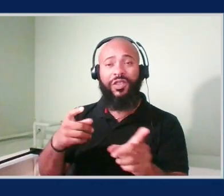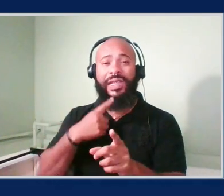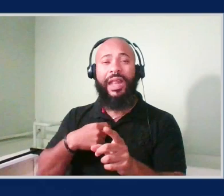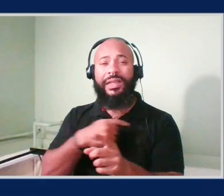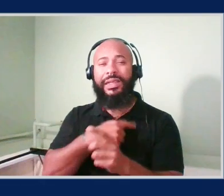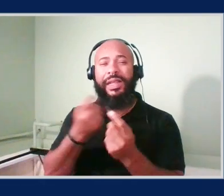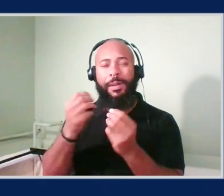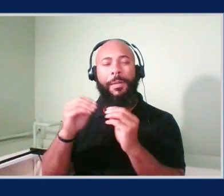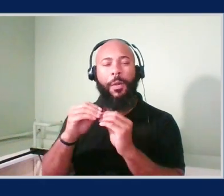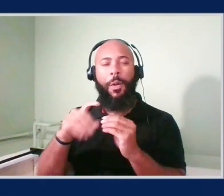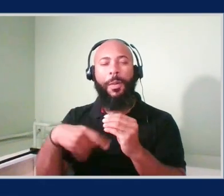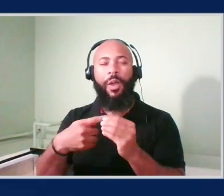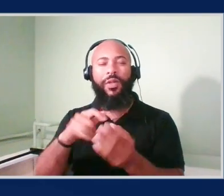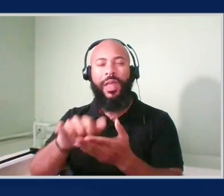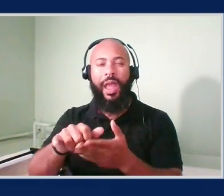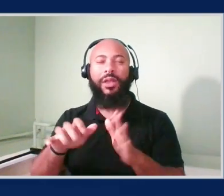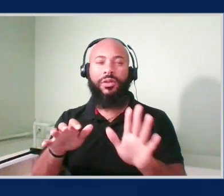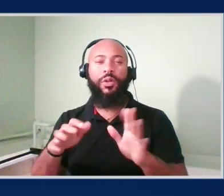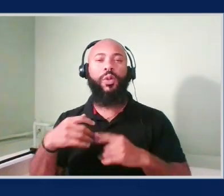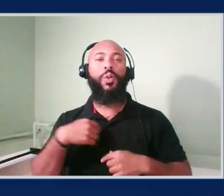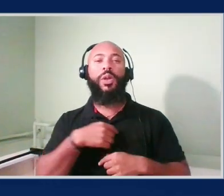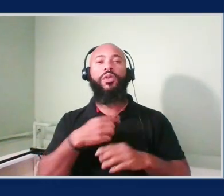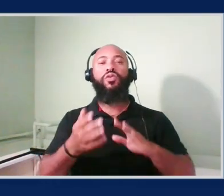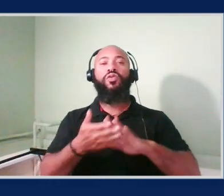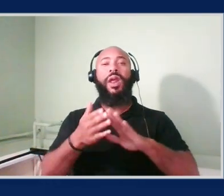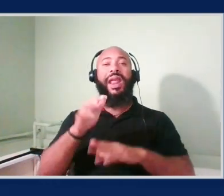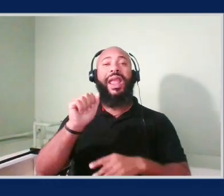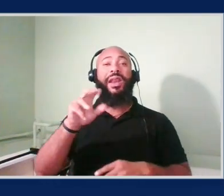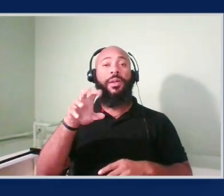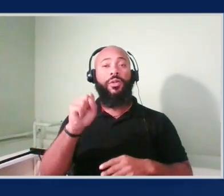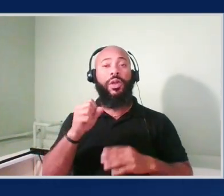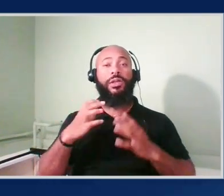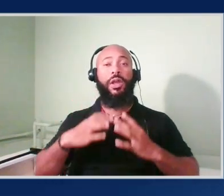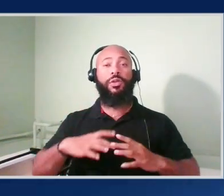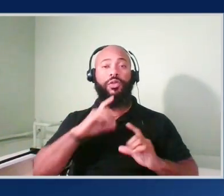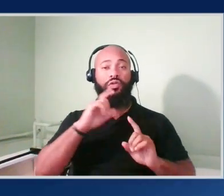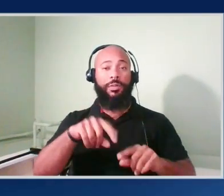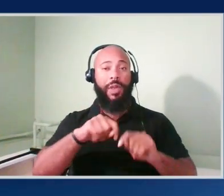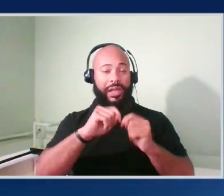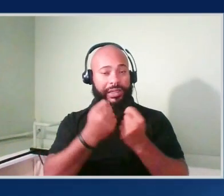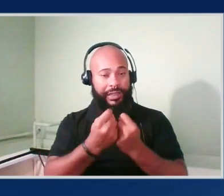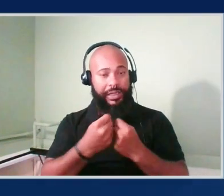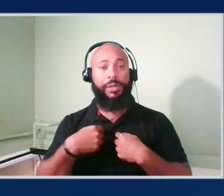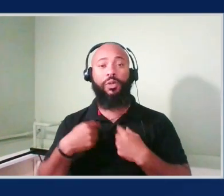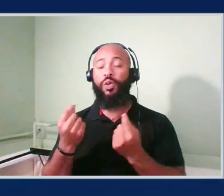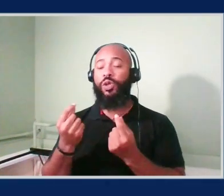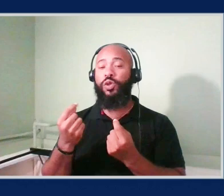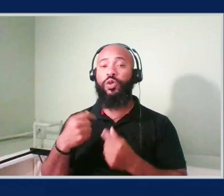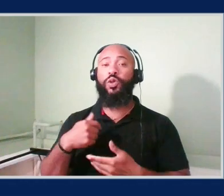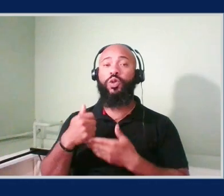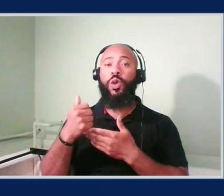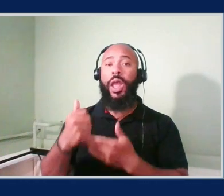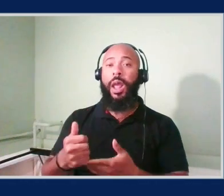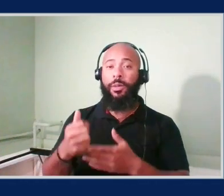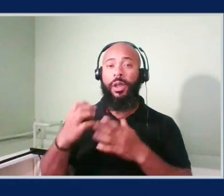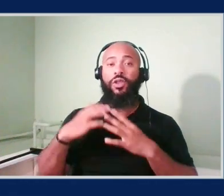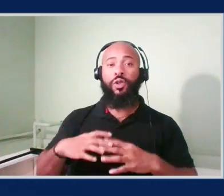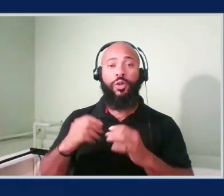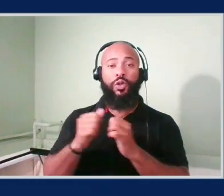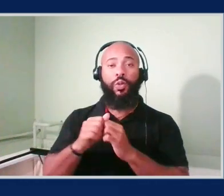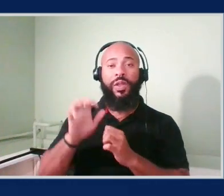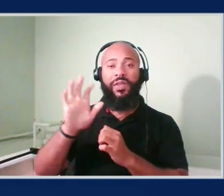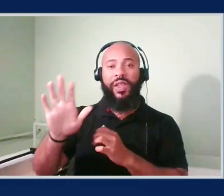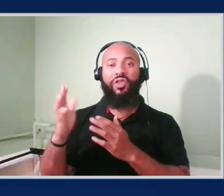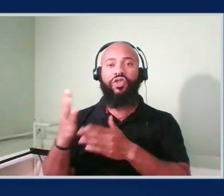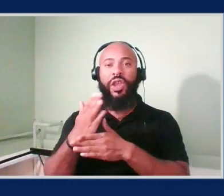run the AWS Customer Incident Response team, and what we do is we help customers on their side of the shared responsibility model. So